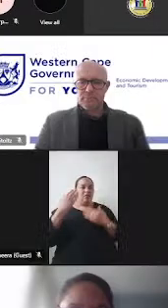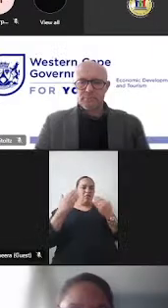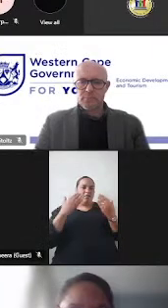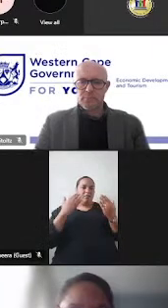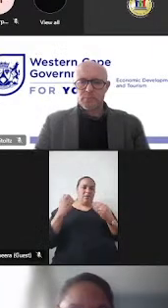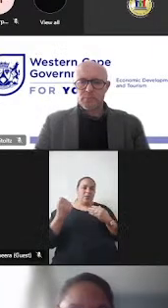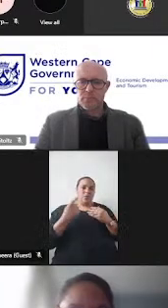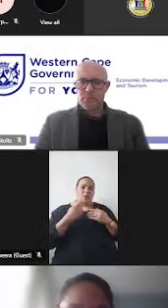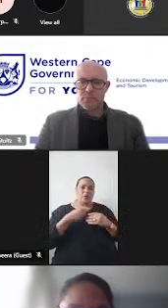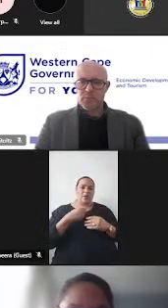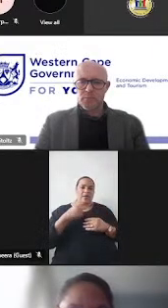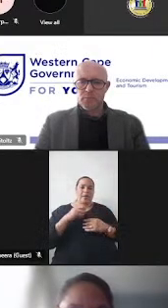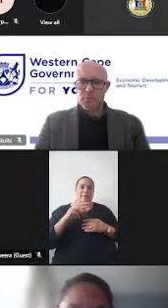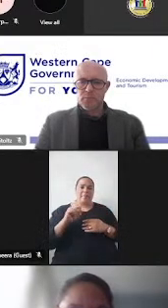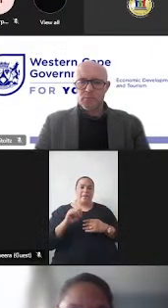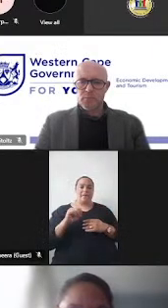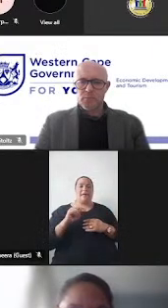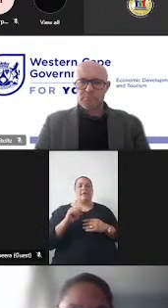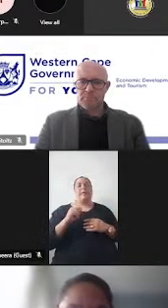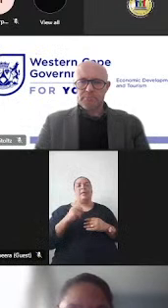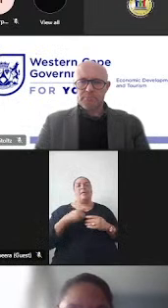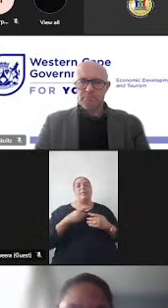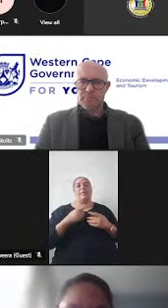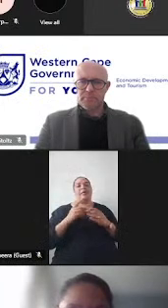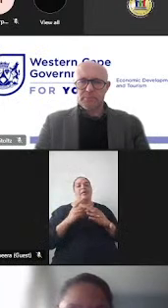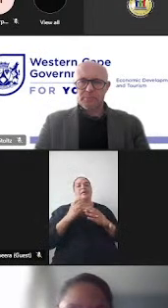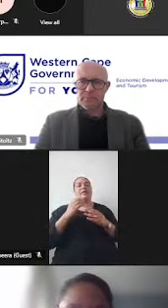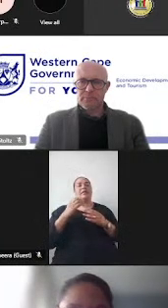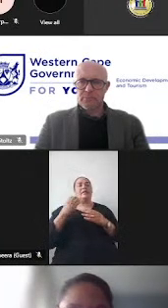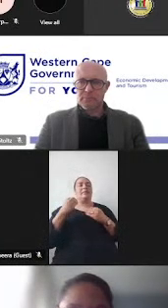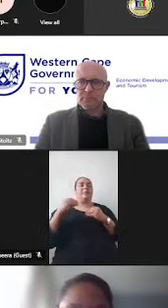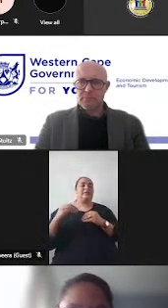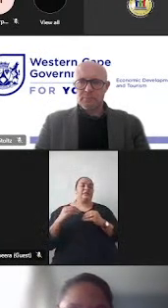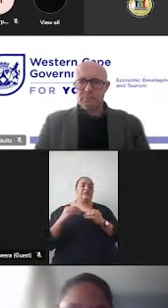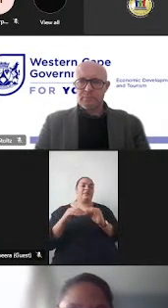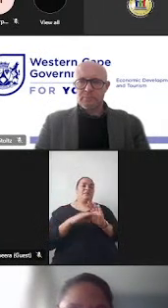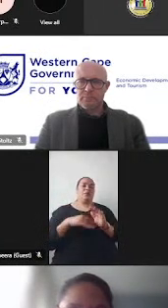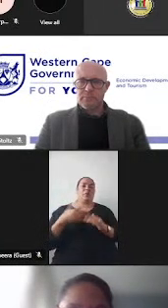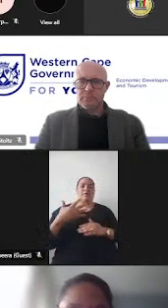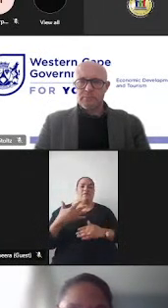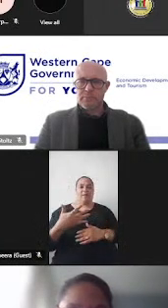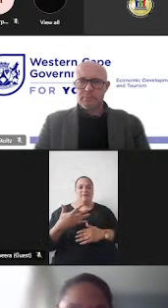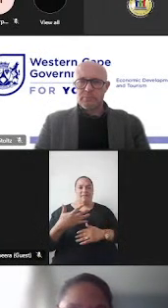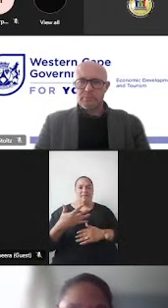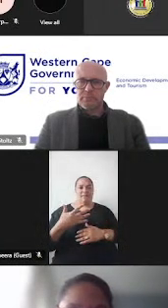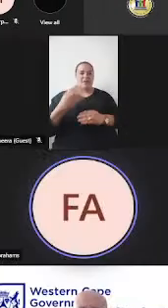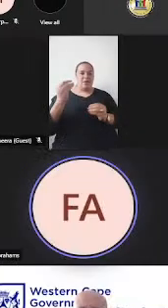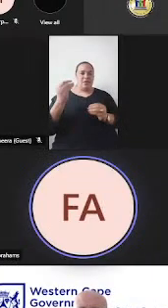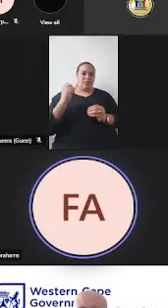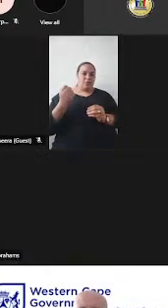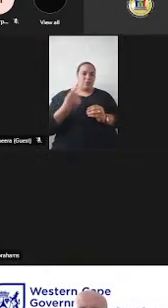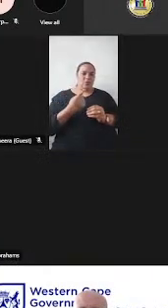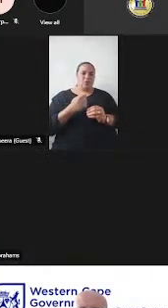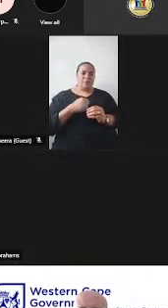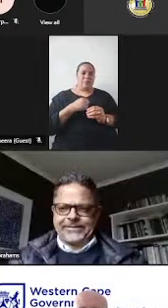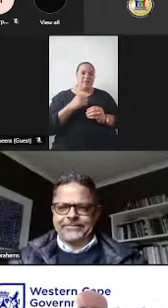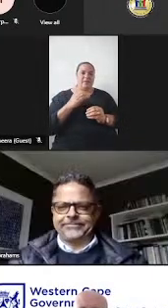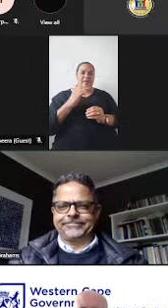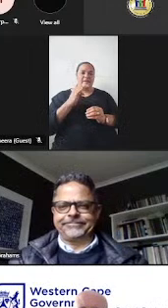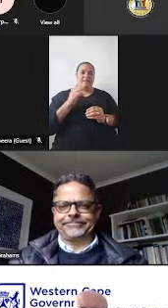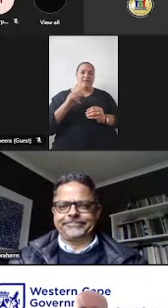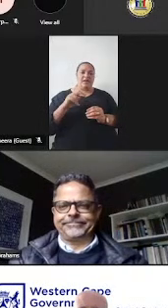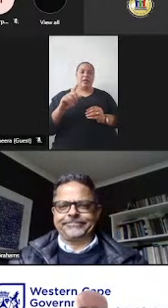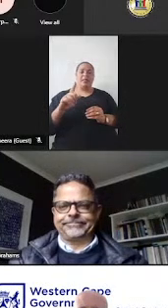Jonker, Coordination of Industrial Development, Program 5. Good afternoon, Fernand Abrams, Acting Director, Cape